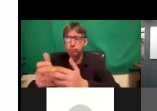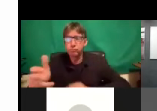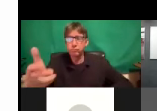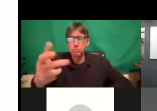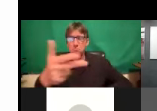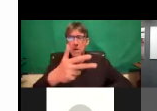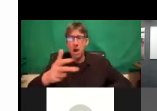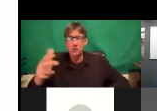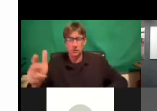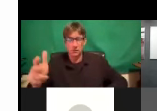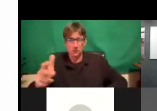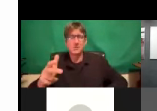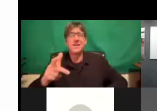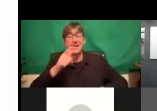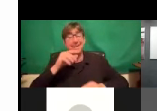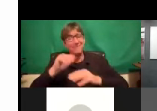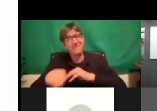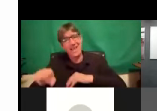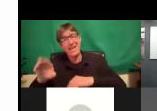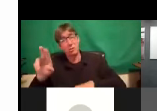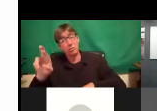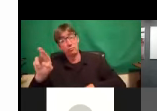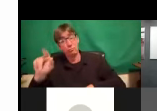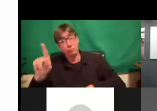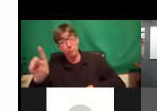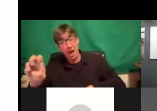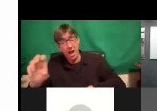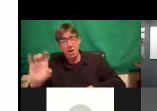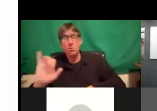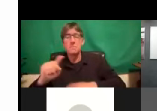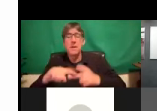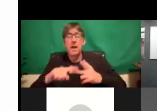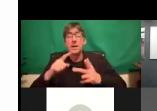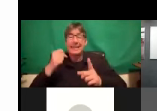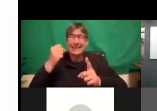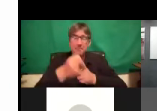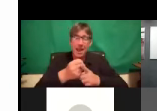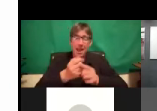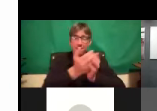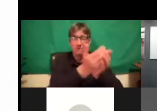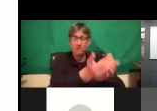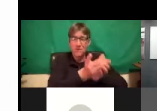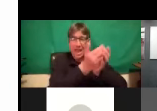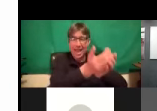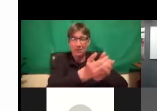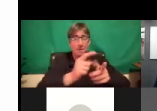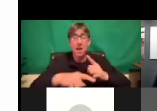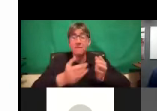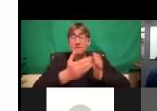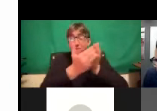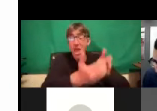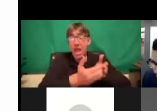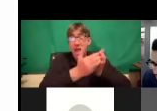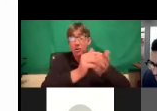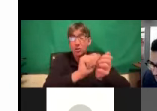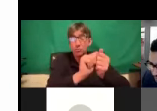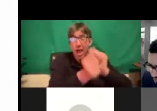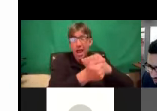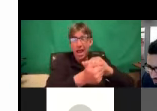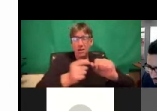And then finally, it also had an impact on the ferry, but those changes were put into effect last month. So again, focusing on those